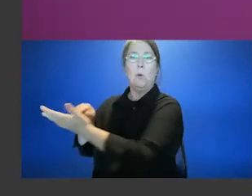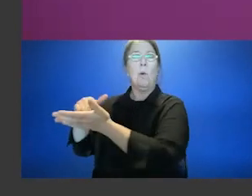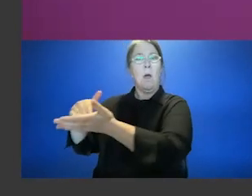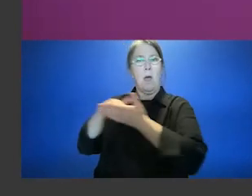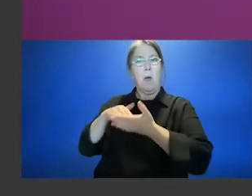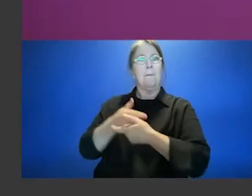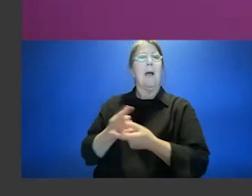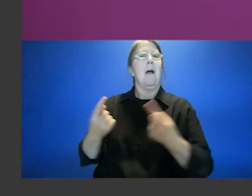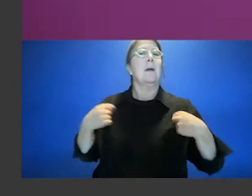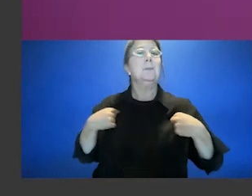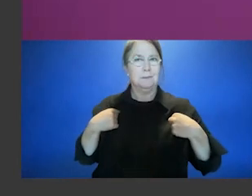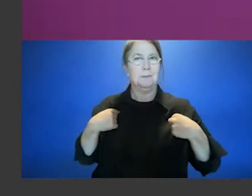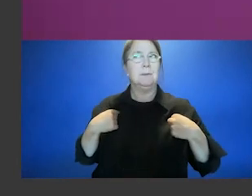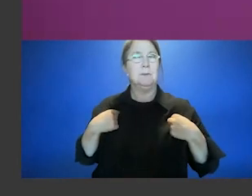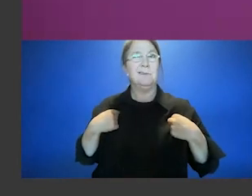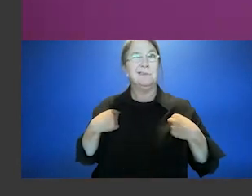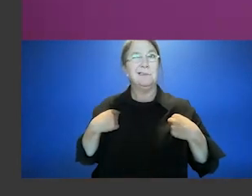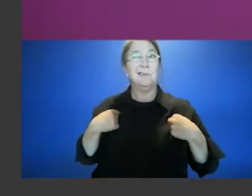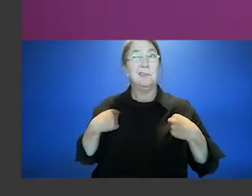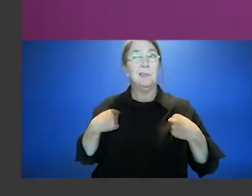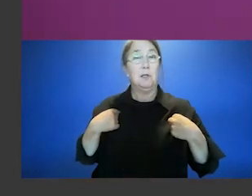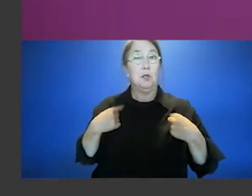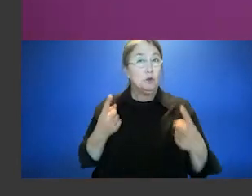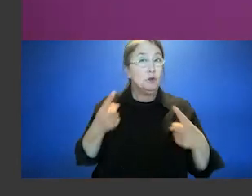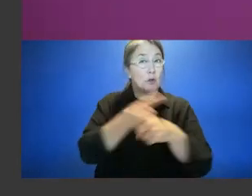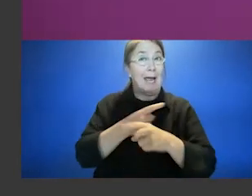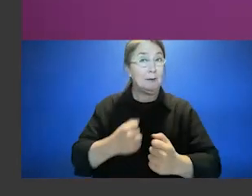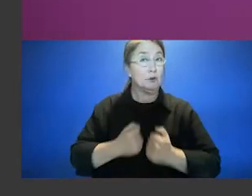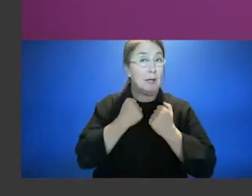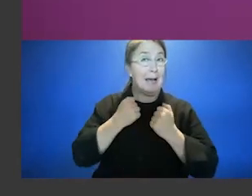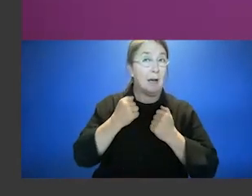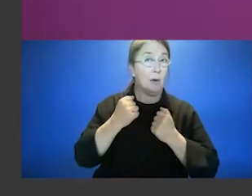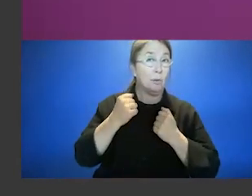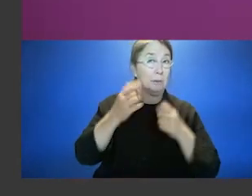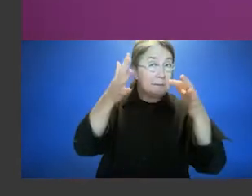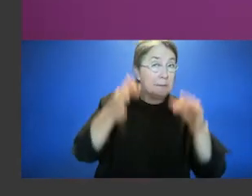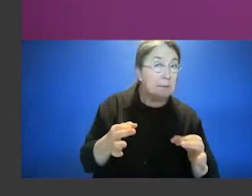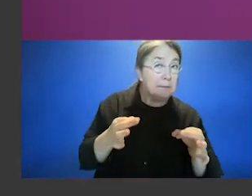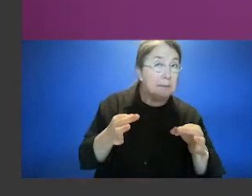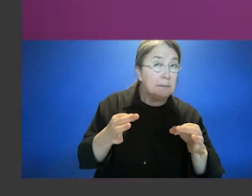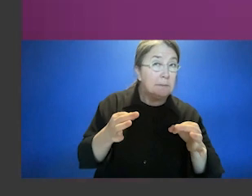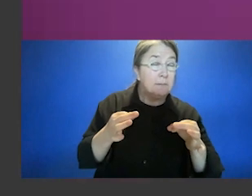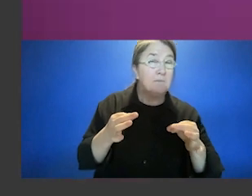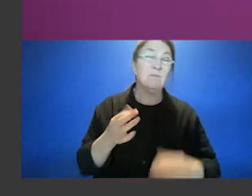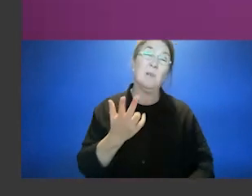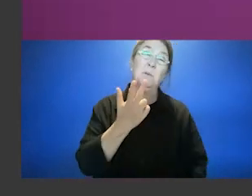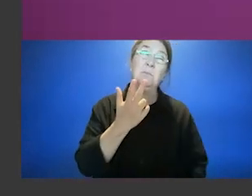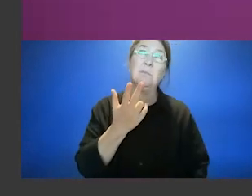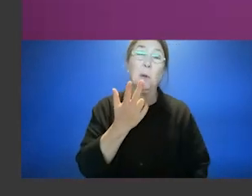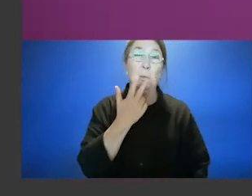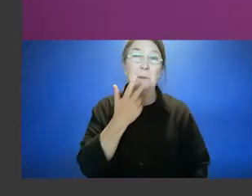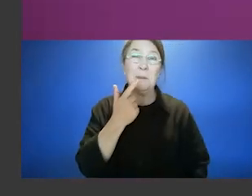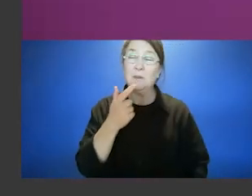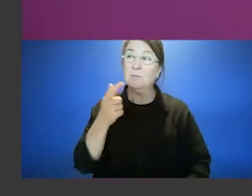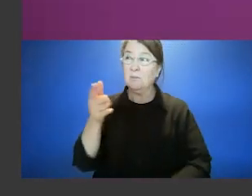bears any weight to the decision already made. So if that new information isn't quite new